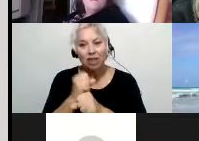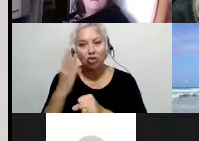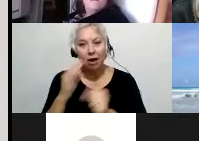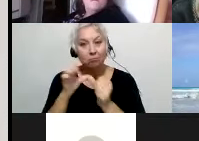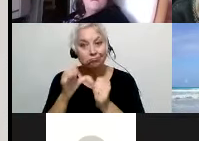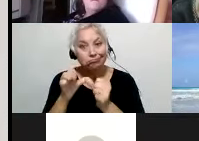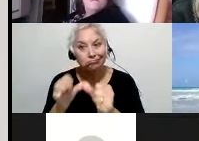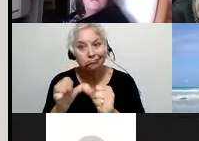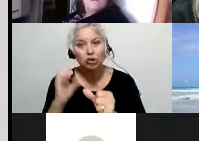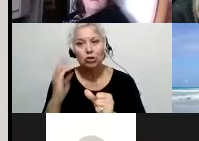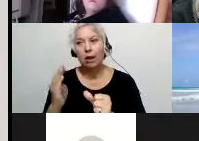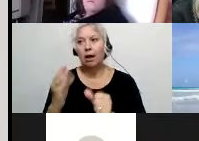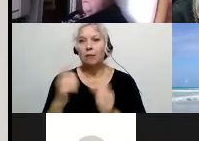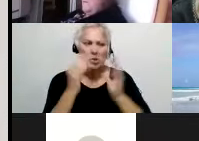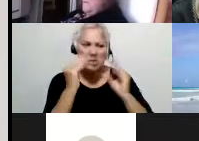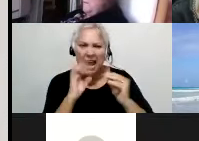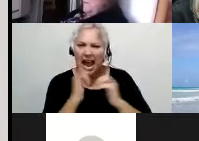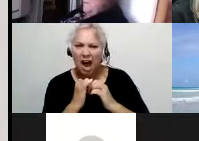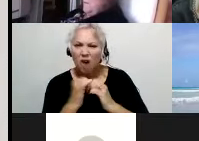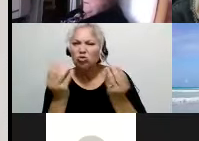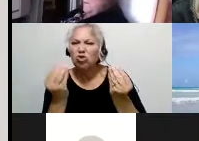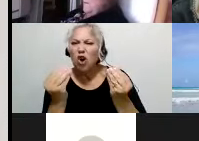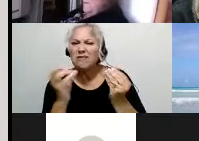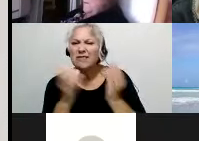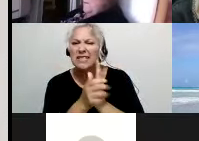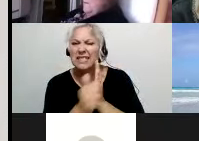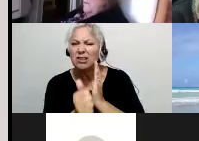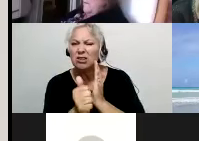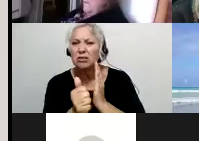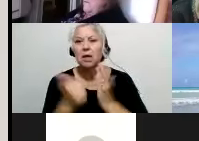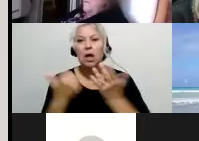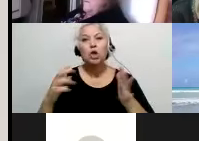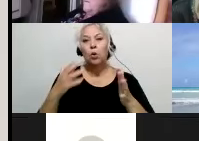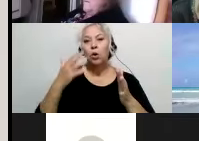in soft skills. We don't want to forget our related service